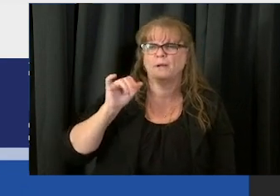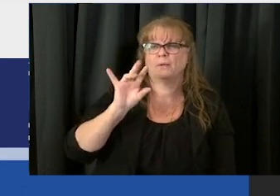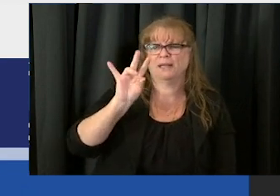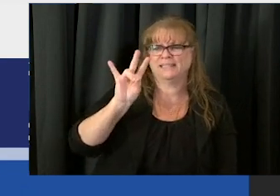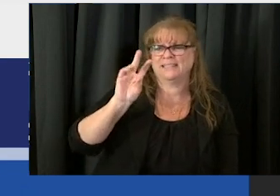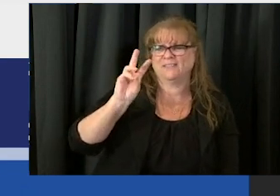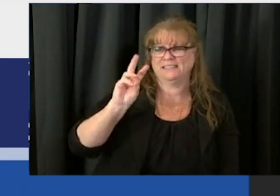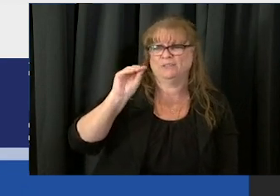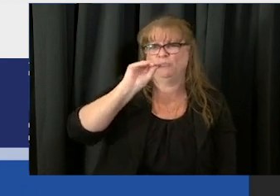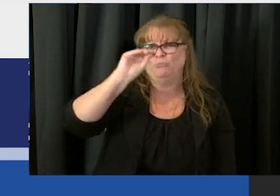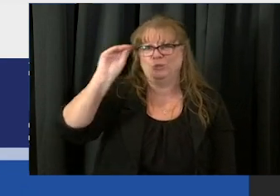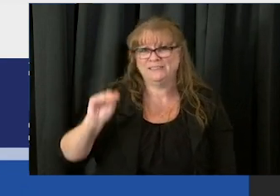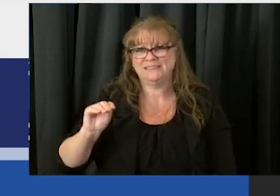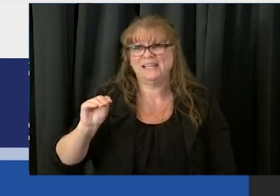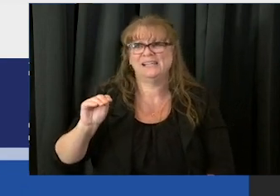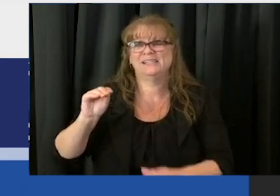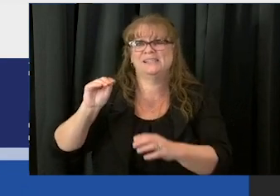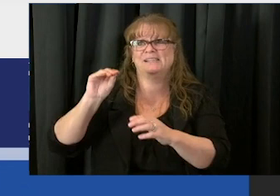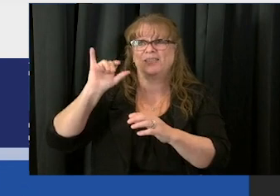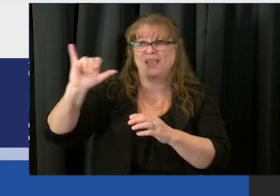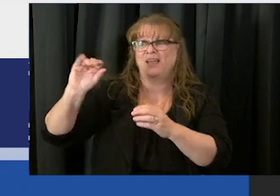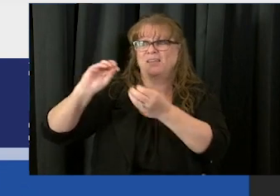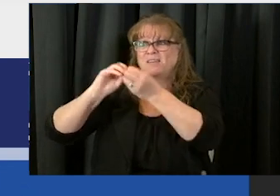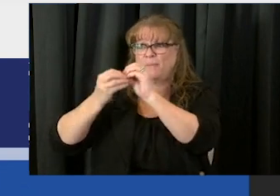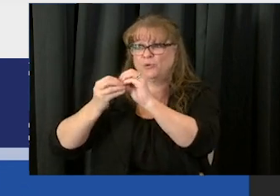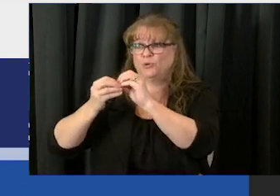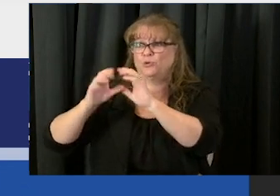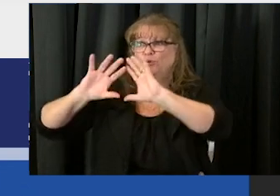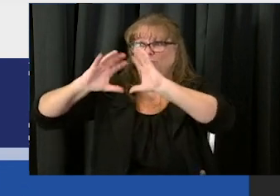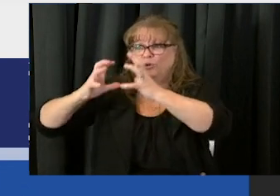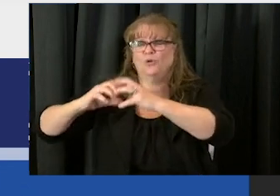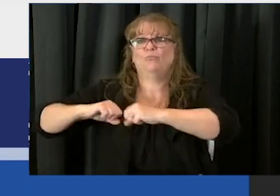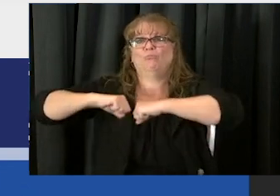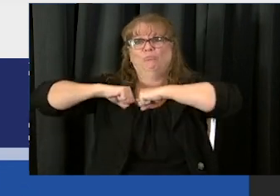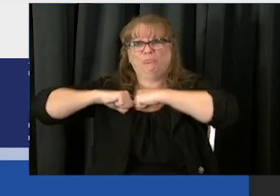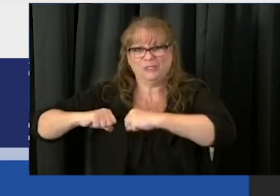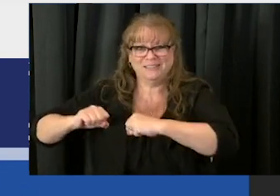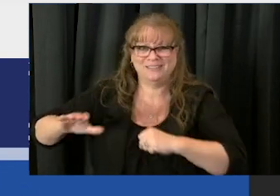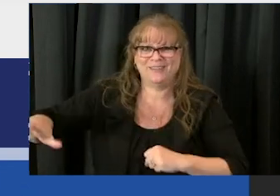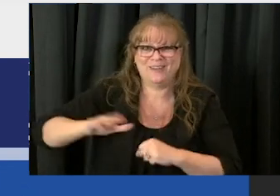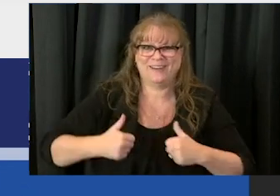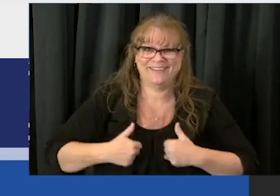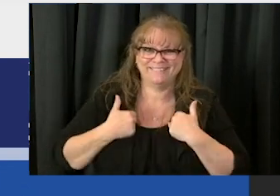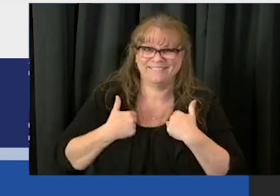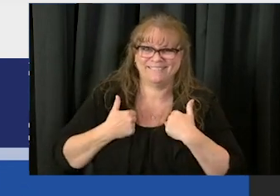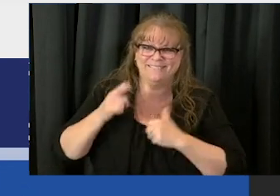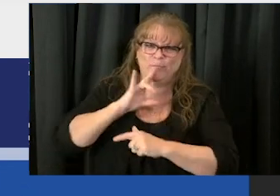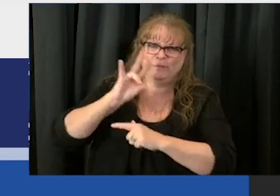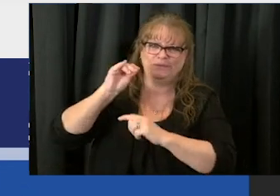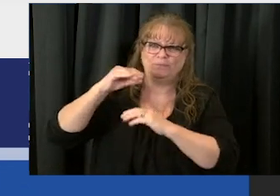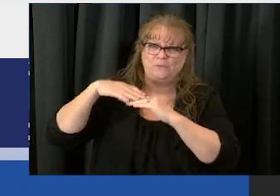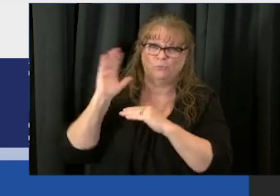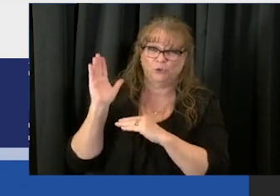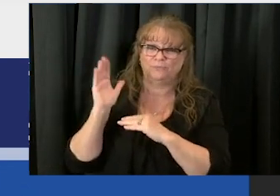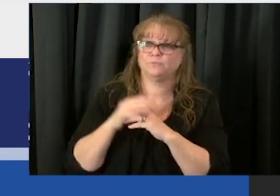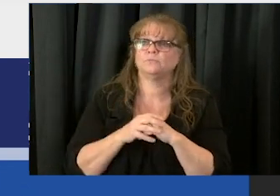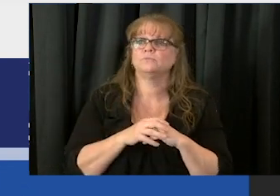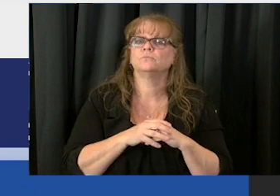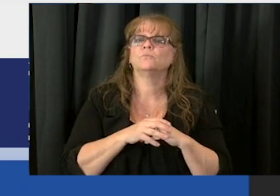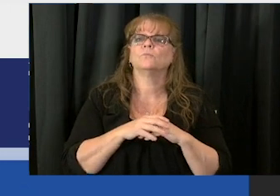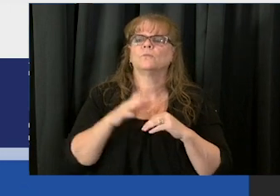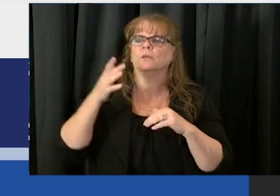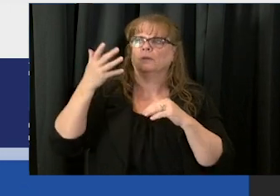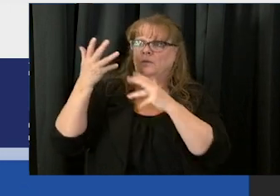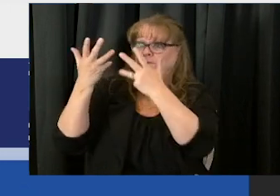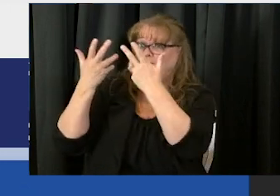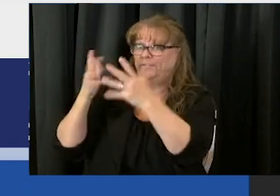we know that after that 70%, that next 10% will be harder to get to 80%. There'll obviously be some folks who don't want it. But look,